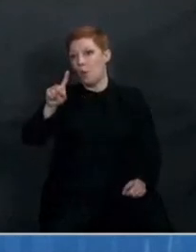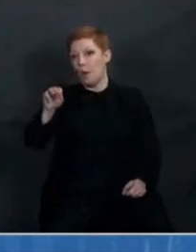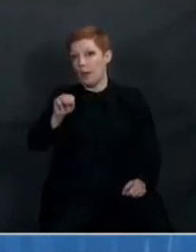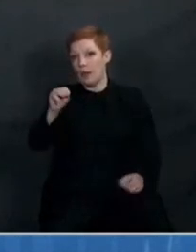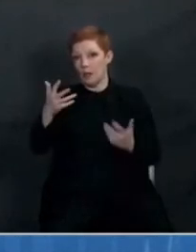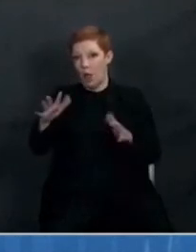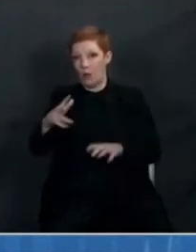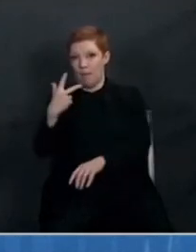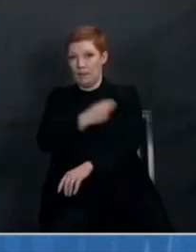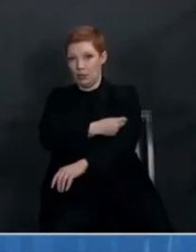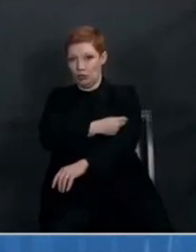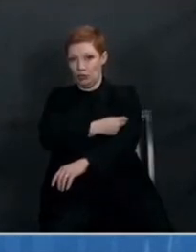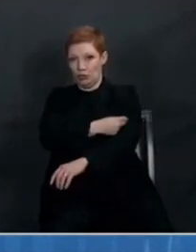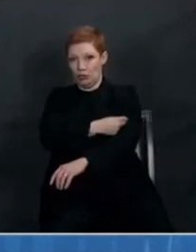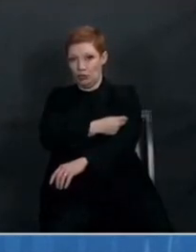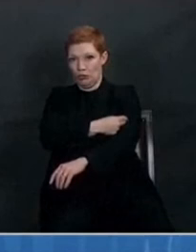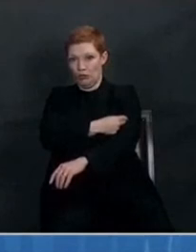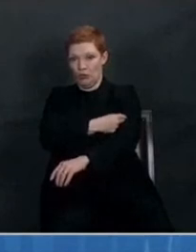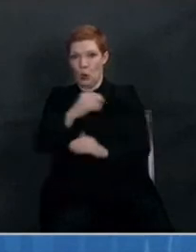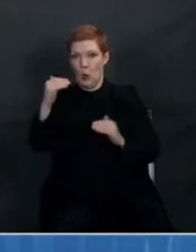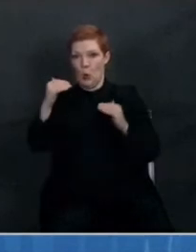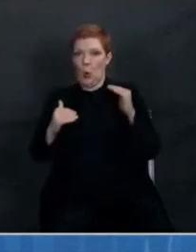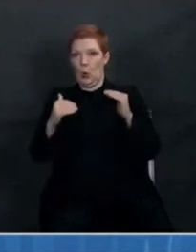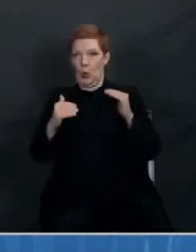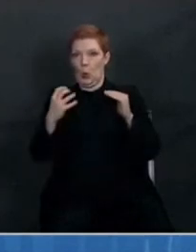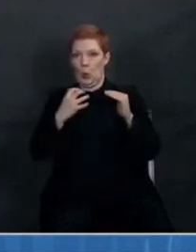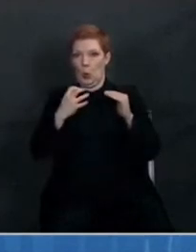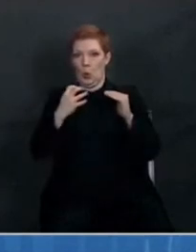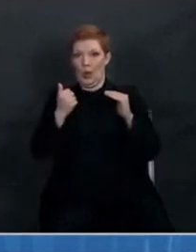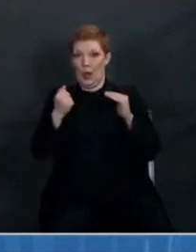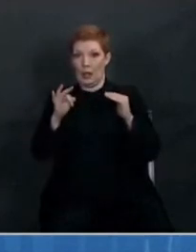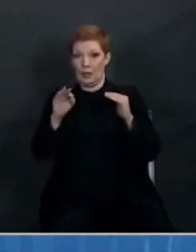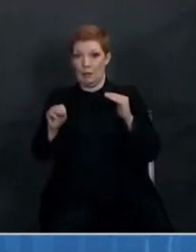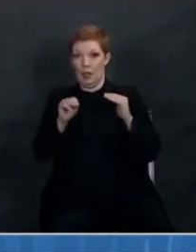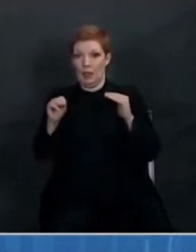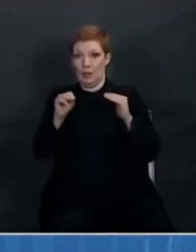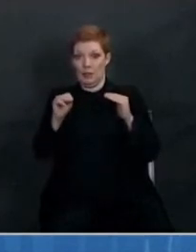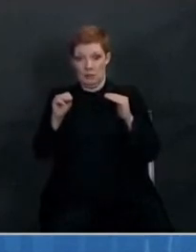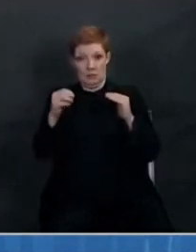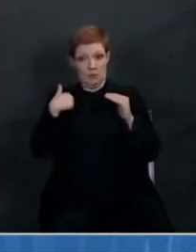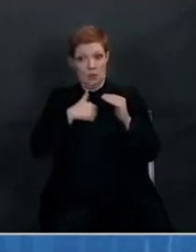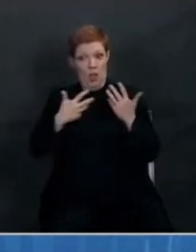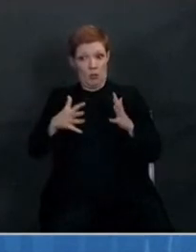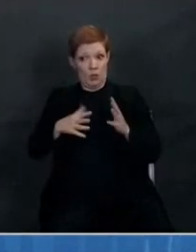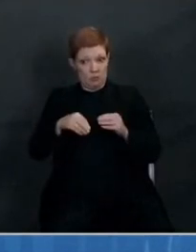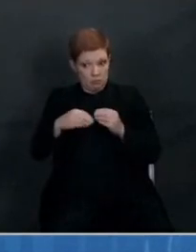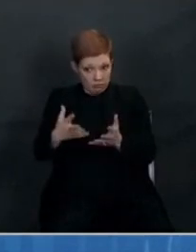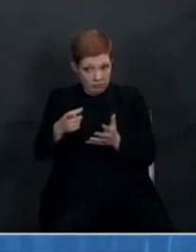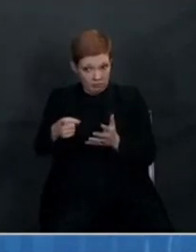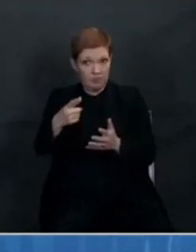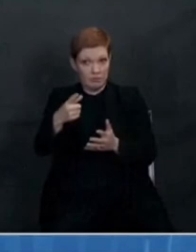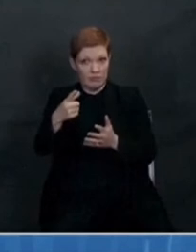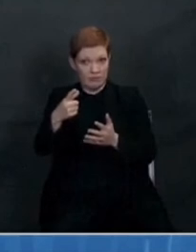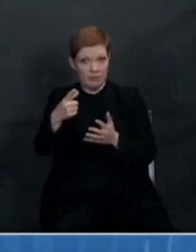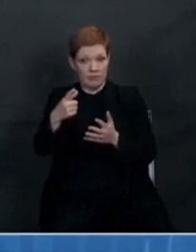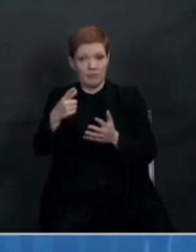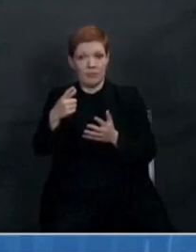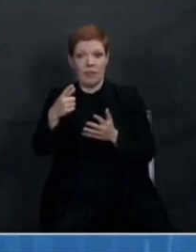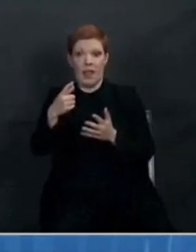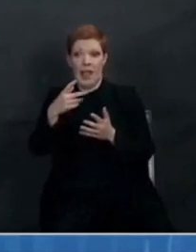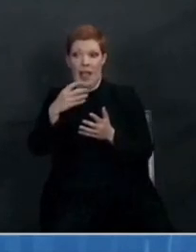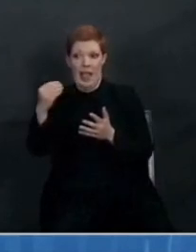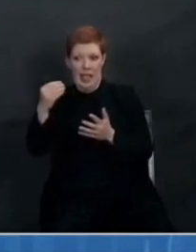has is, why is there such a difference? 19 million between the doses delivered and administered. Let me